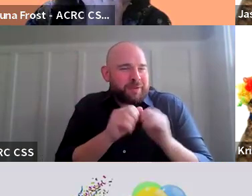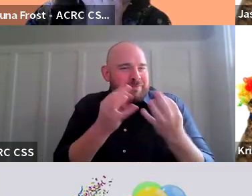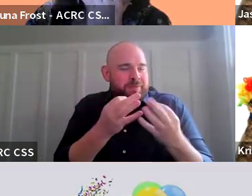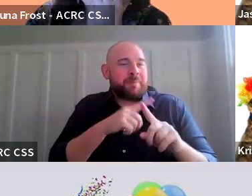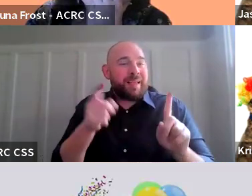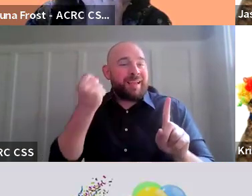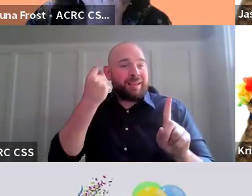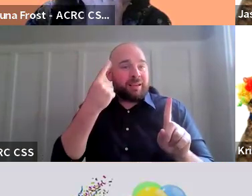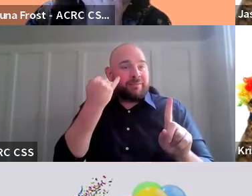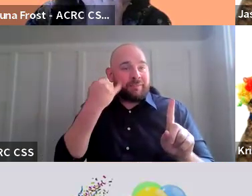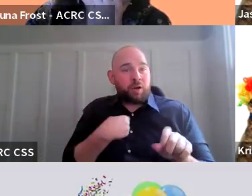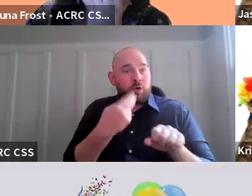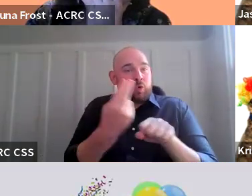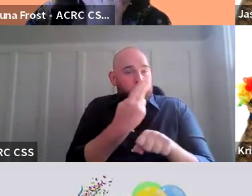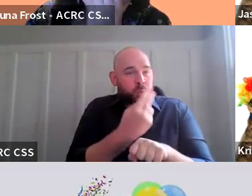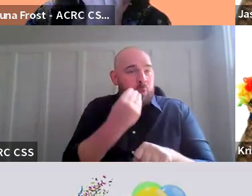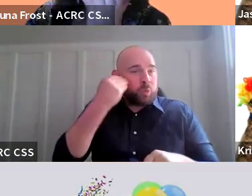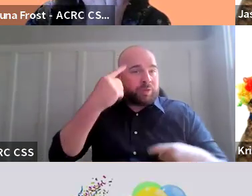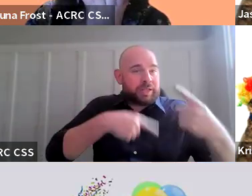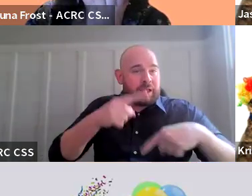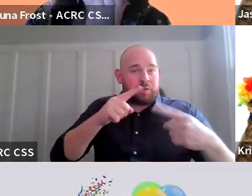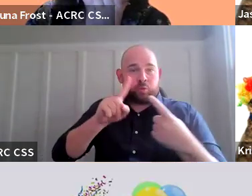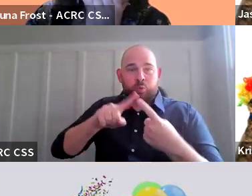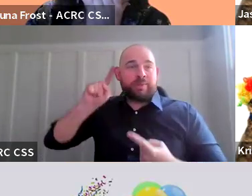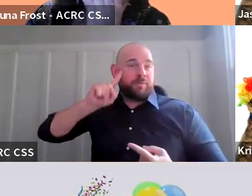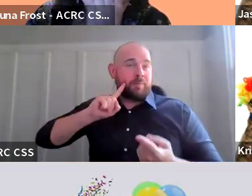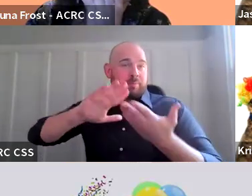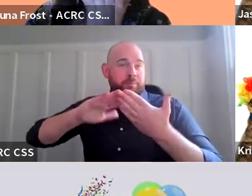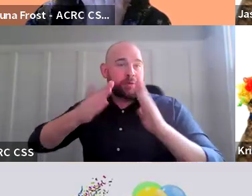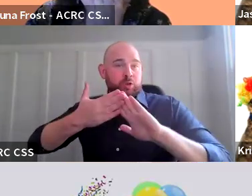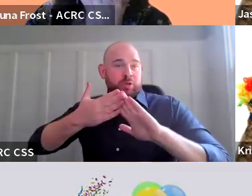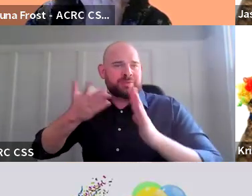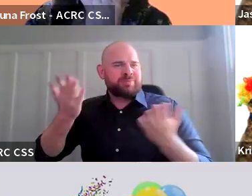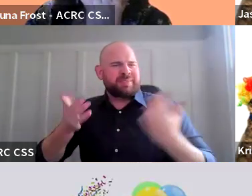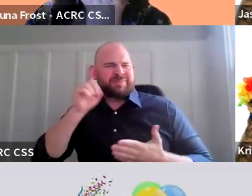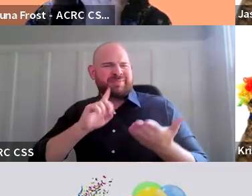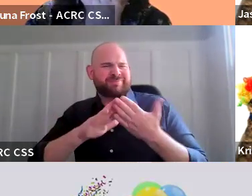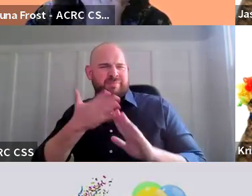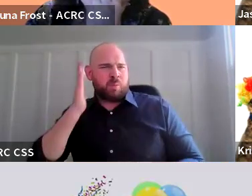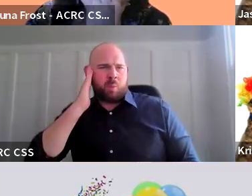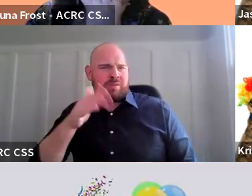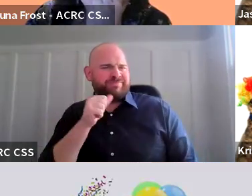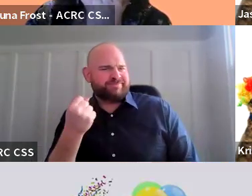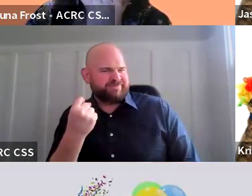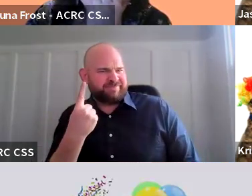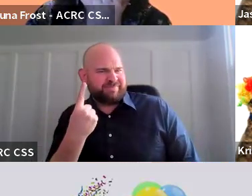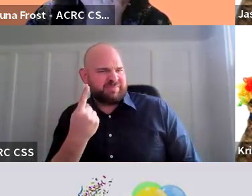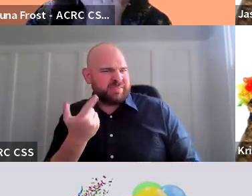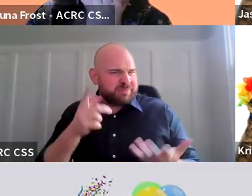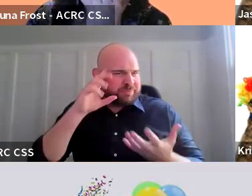But home signs are really unique to each family. So if I was to use a home sign to someone in the deaf